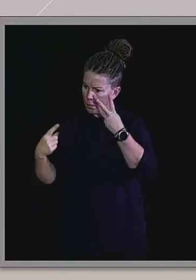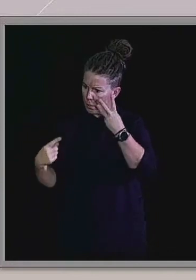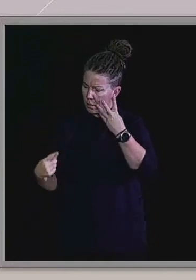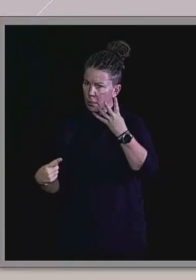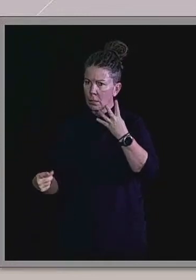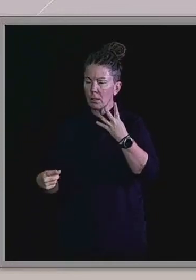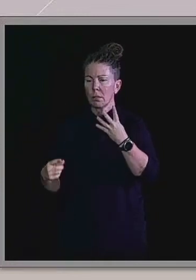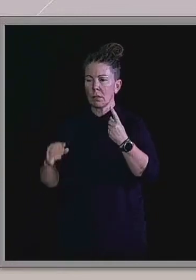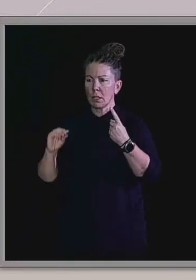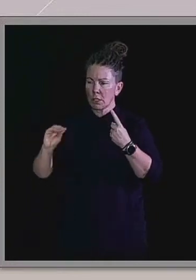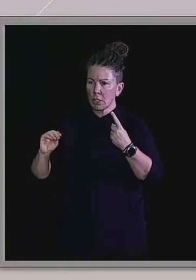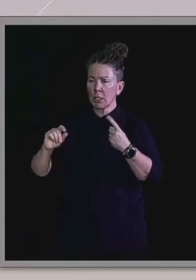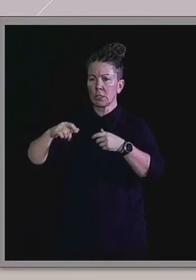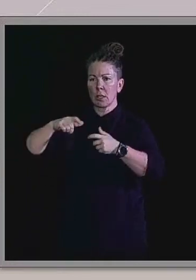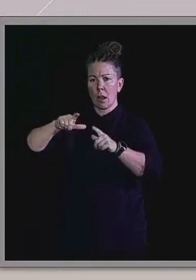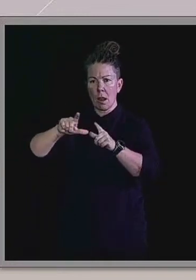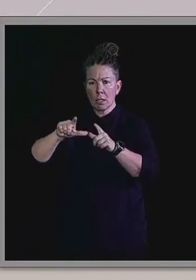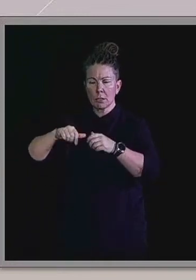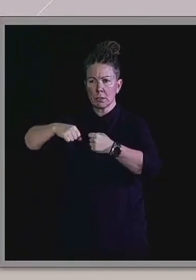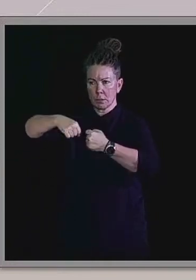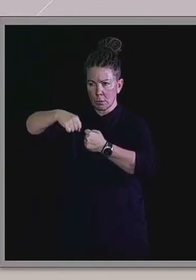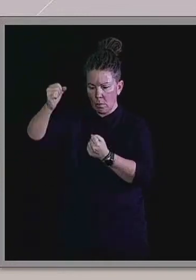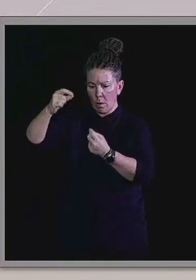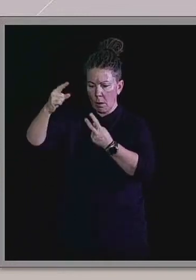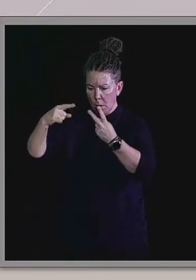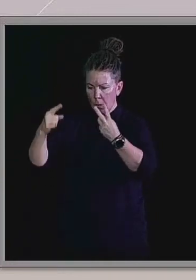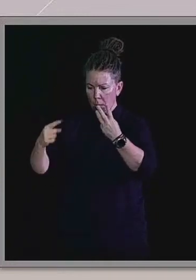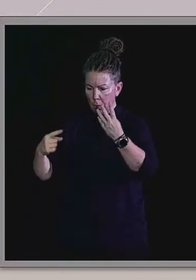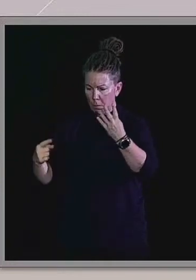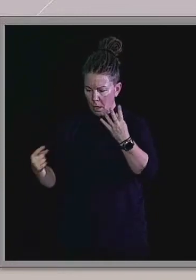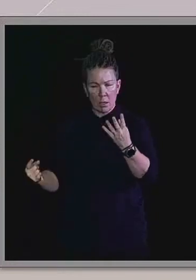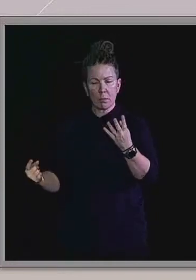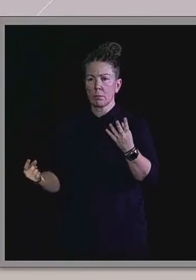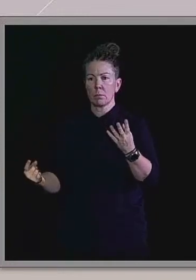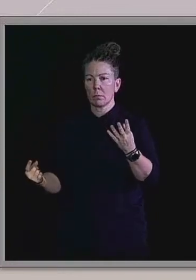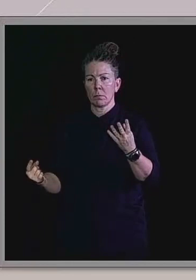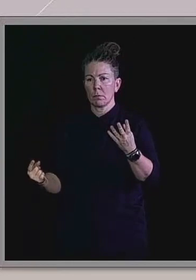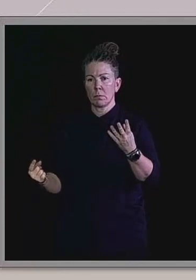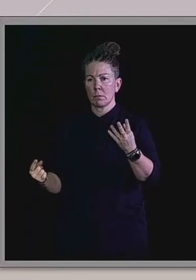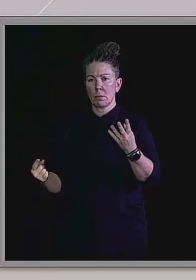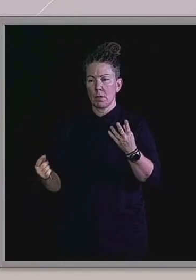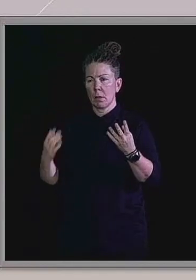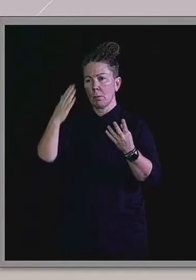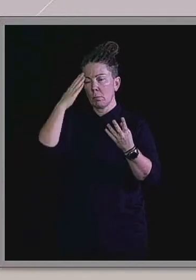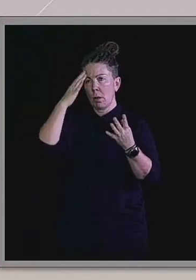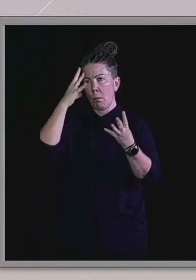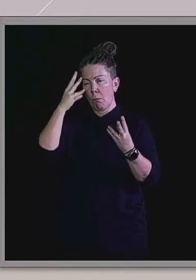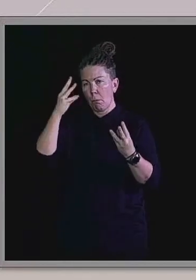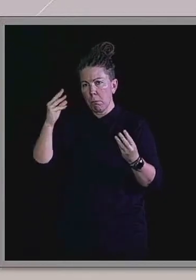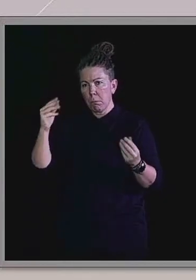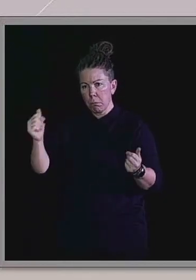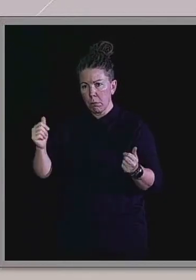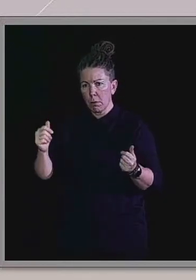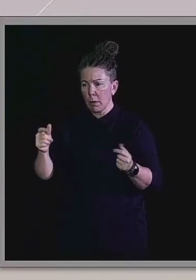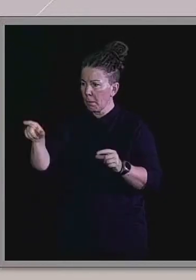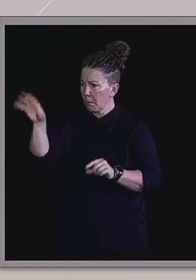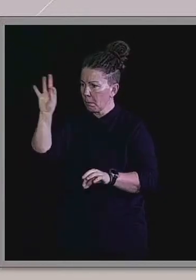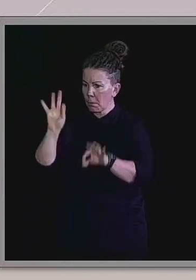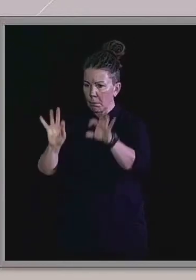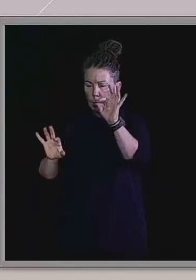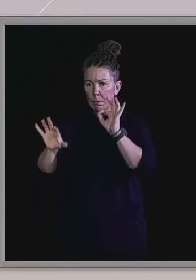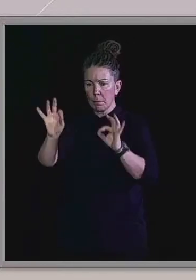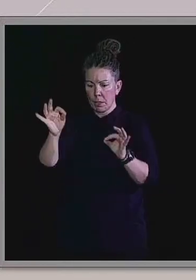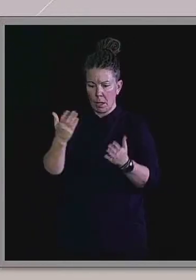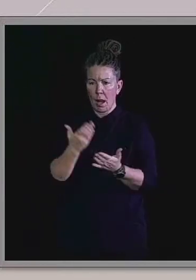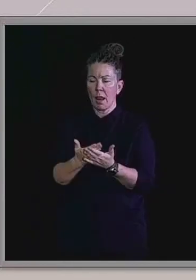the education to even qualify to have a job. But then, the brain drain starts. They take the best and the brightest out of our community, and you